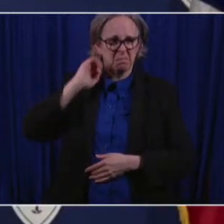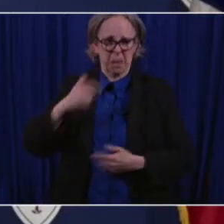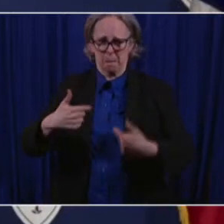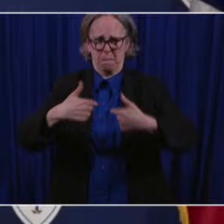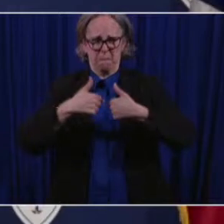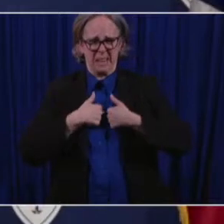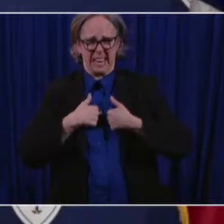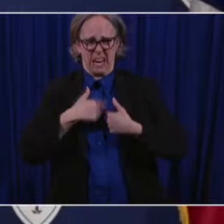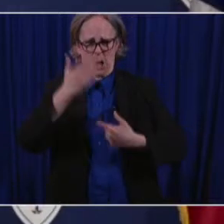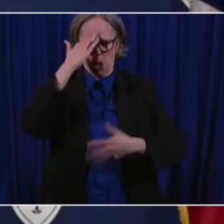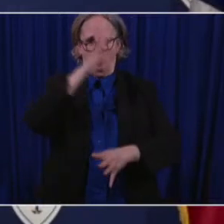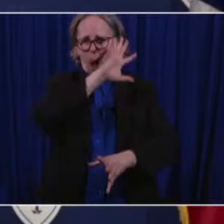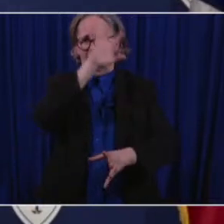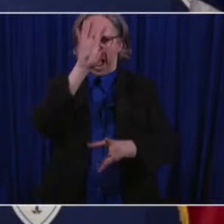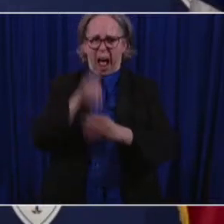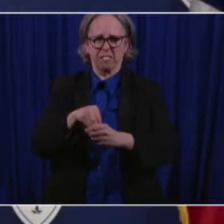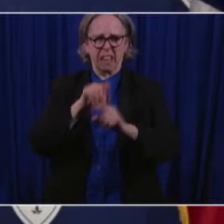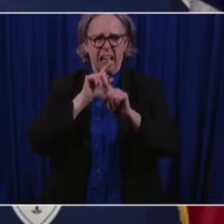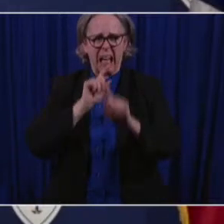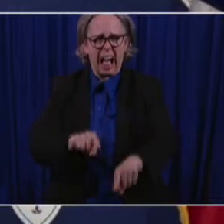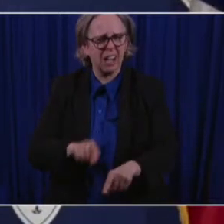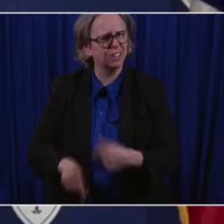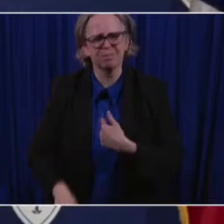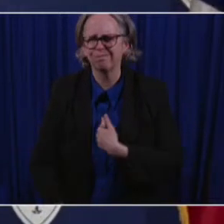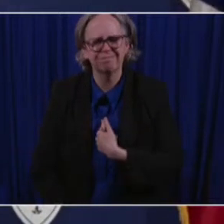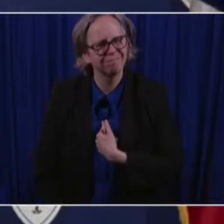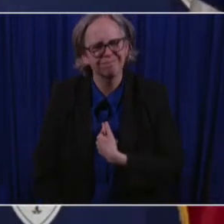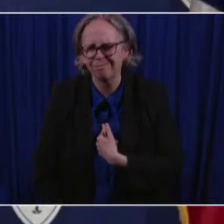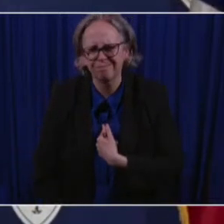I'm always anxious to hear what other governors are doing.